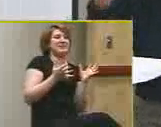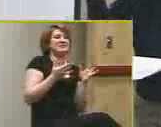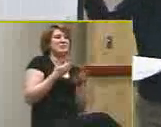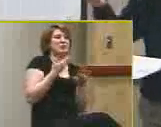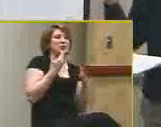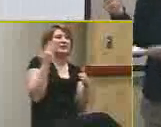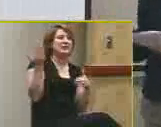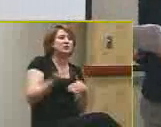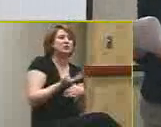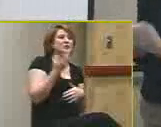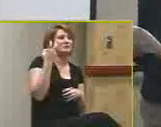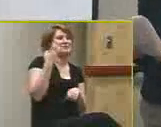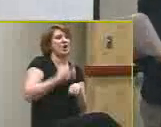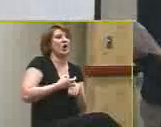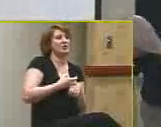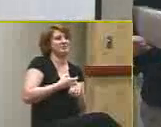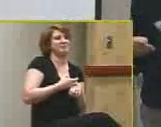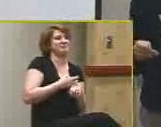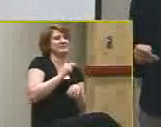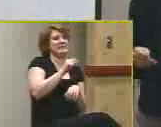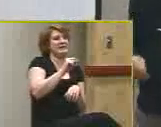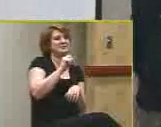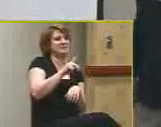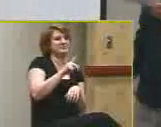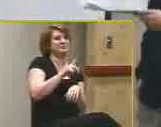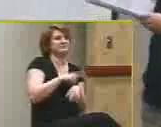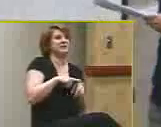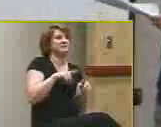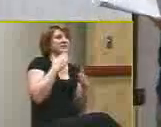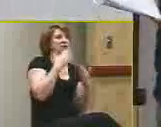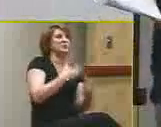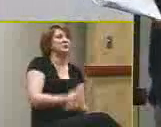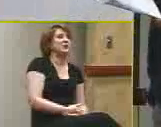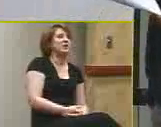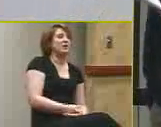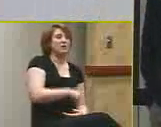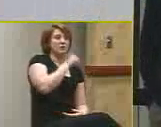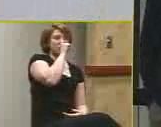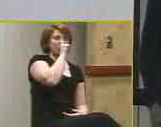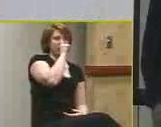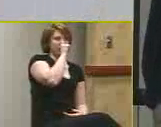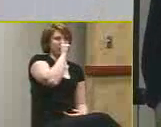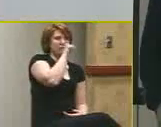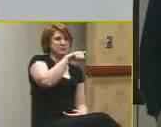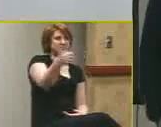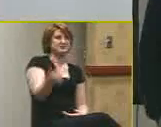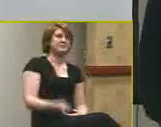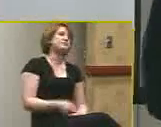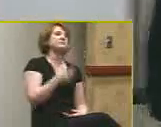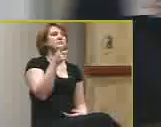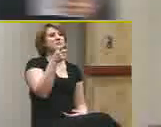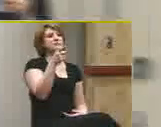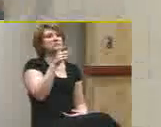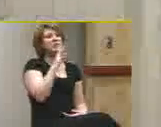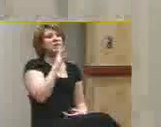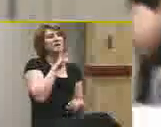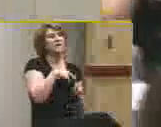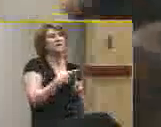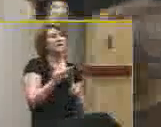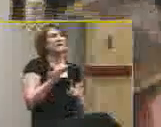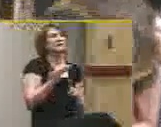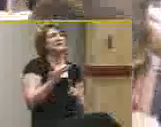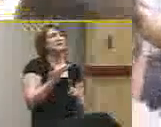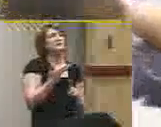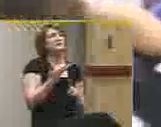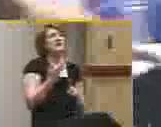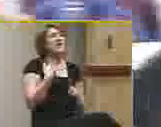likely we get some compliance. So, good things. Others? Talk about maybe when you have kind of like a